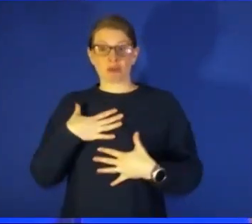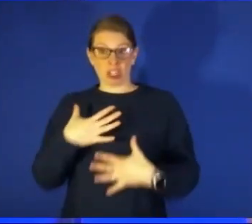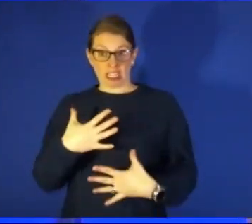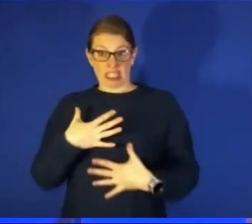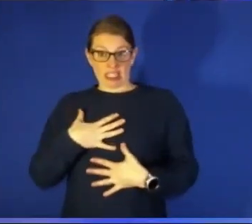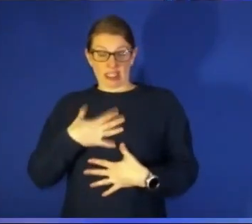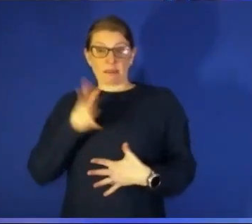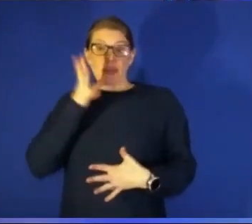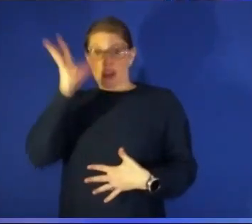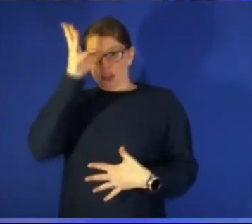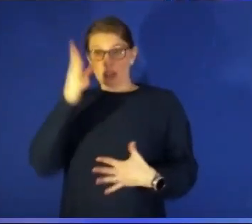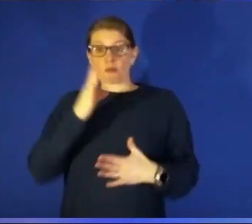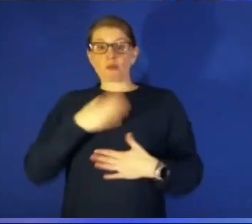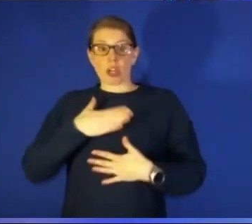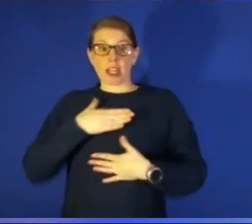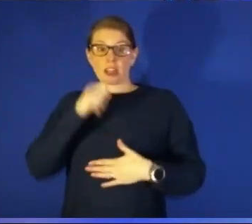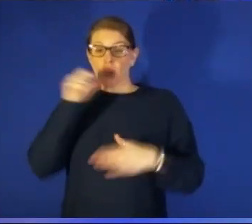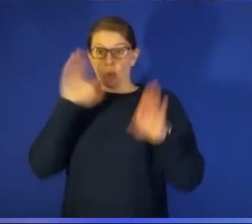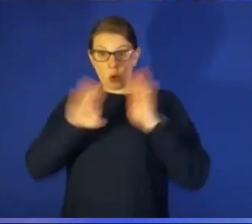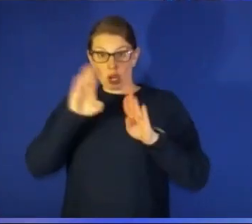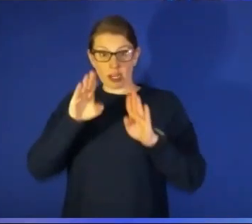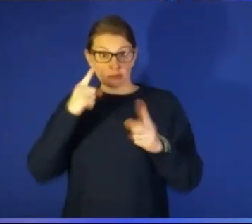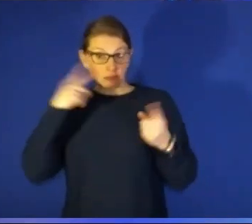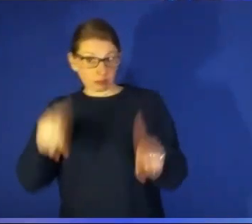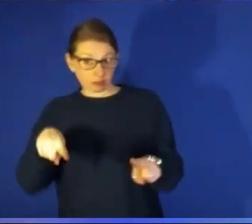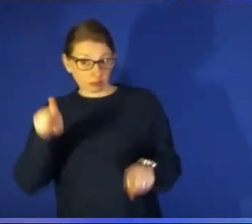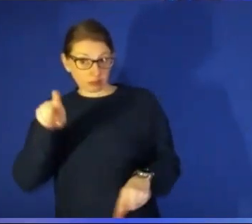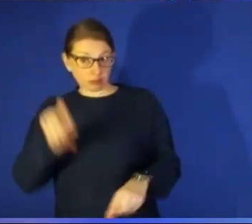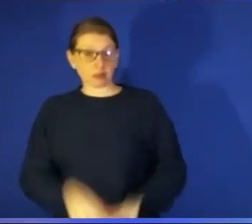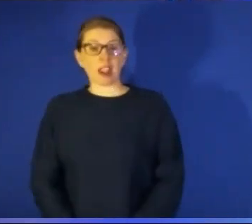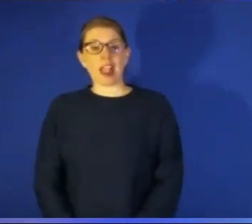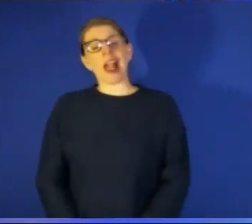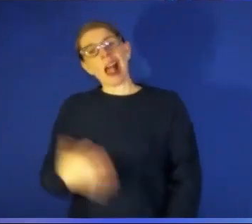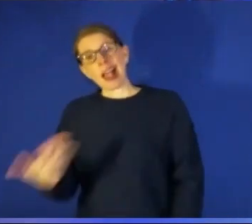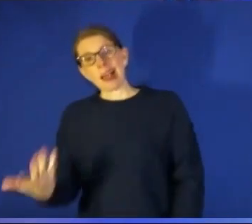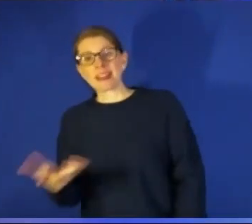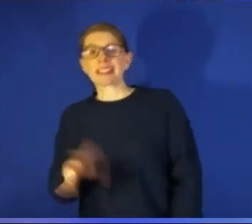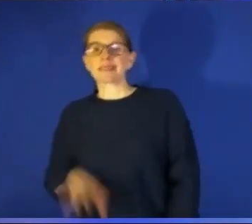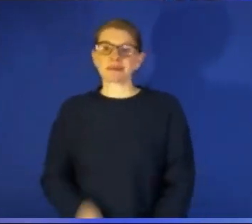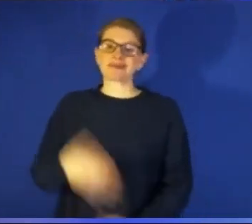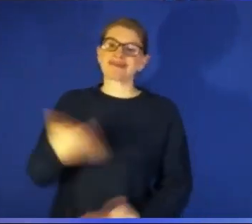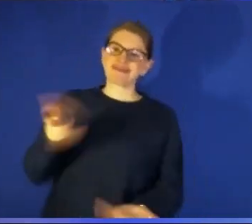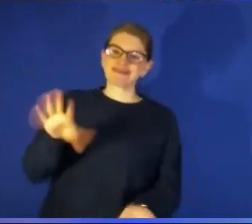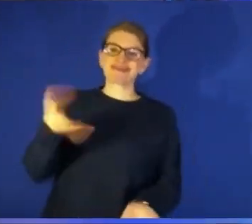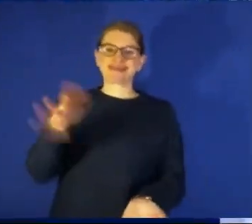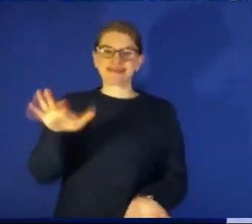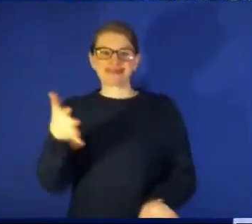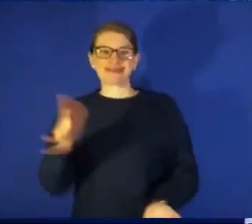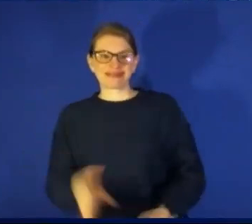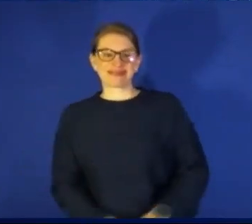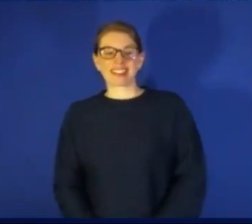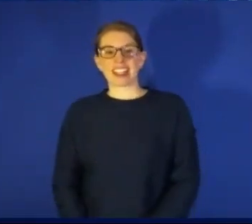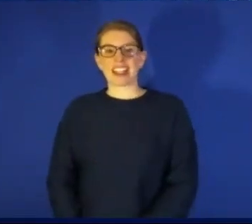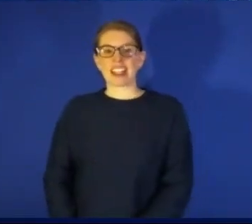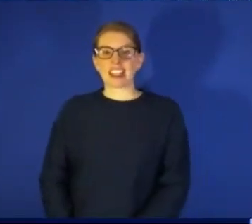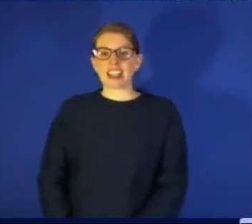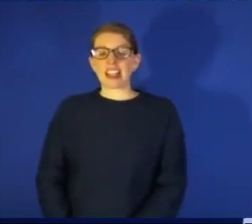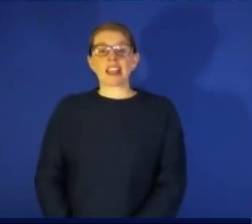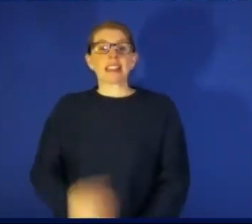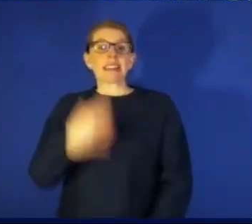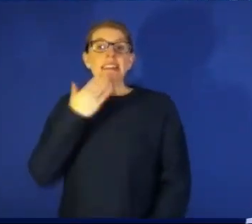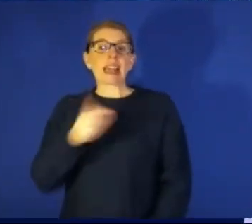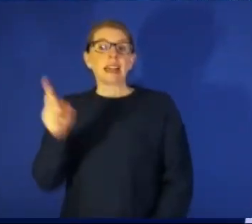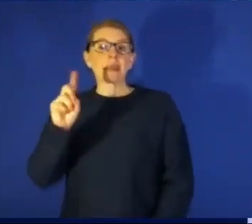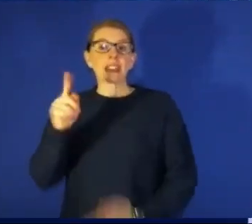Don't worry about it. Do you concur? Yeah, I think Kind of. the treatment of diabetes has moved away